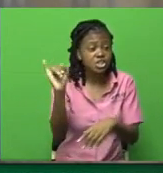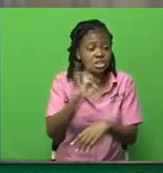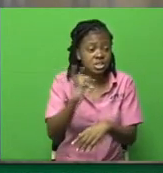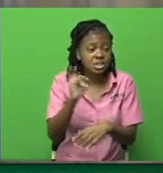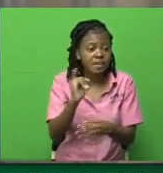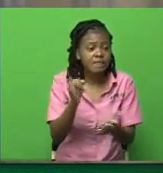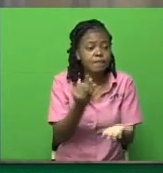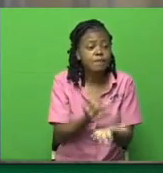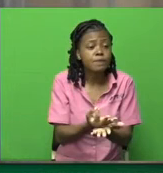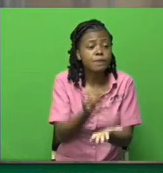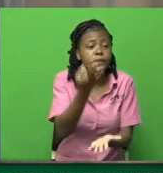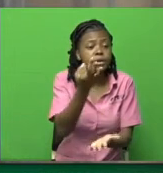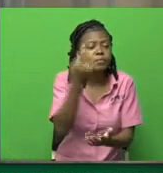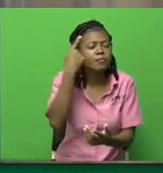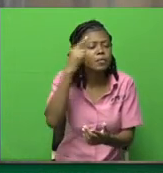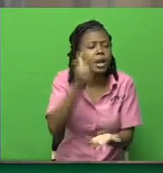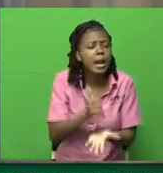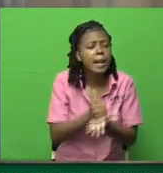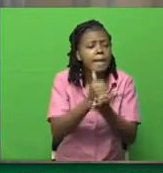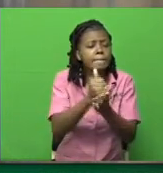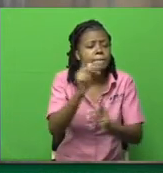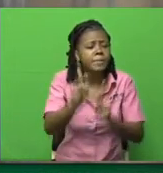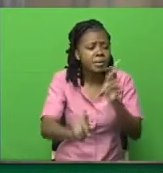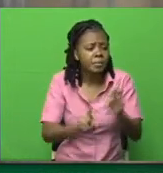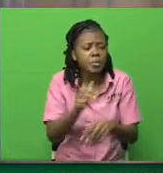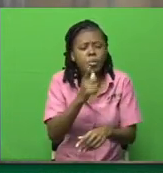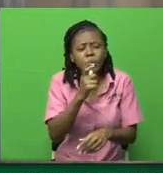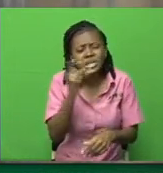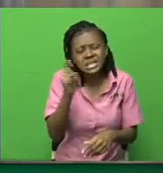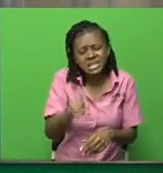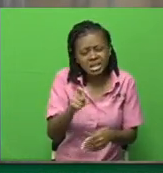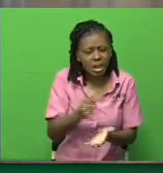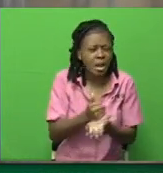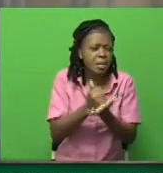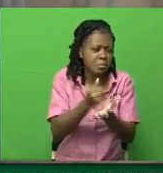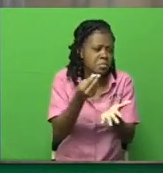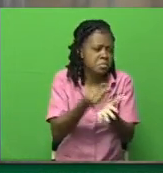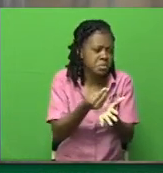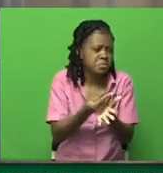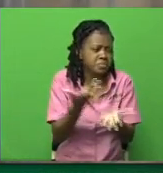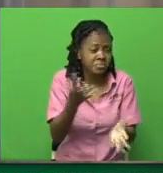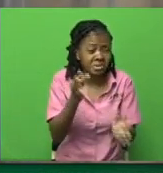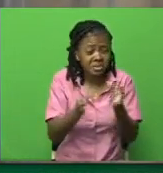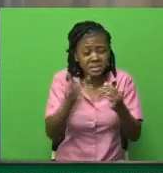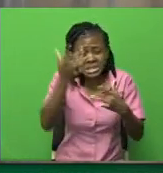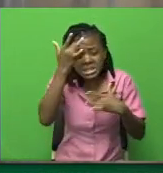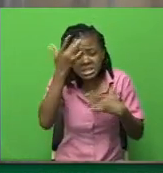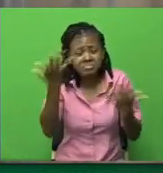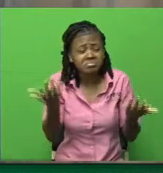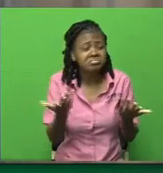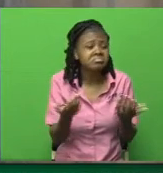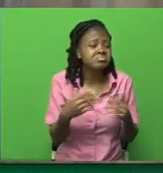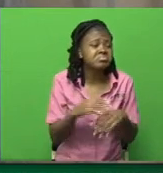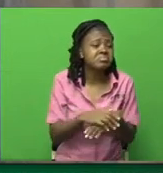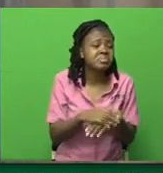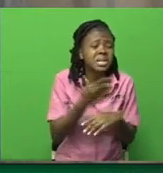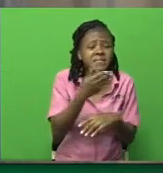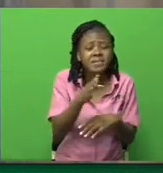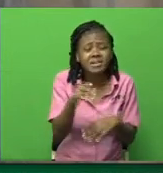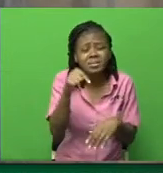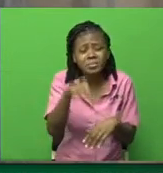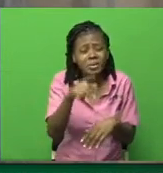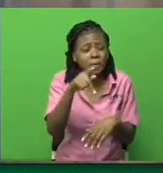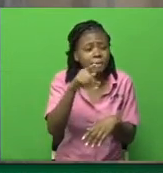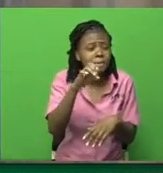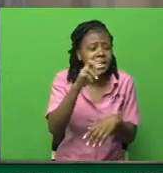in need people contribute each week or each month as it may be so if and when they fall sick even when they have to get a punch pension they would that